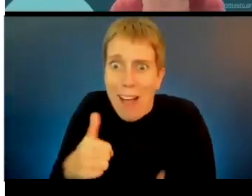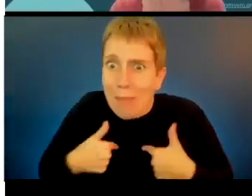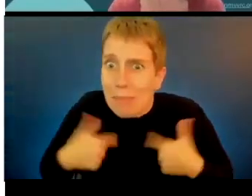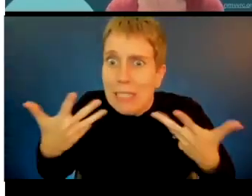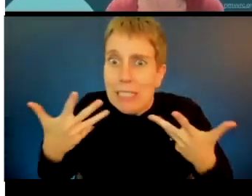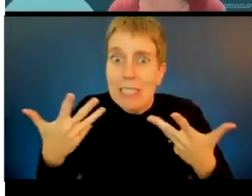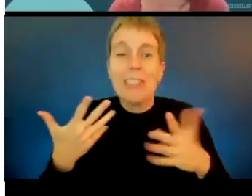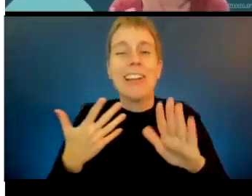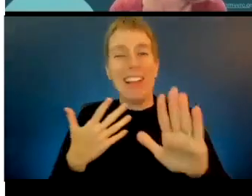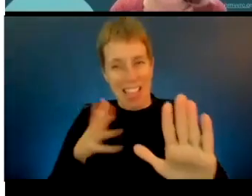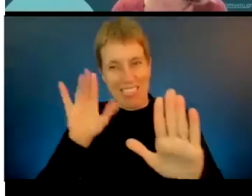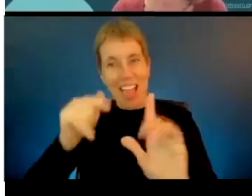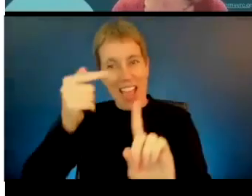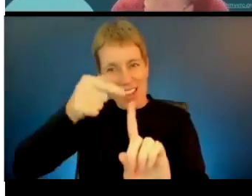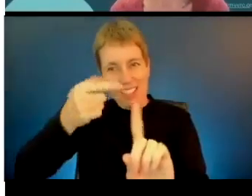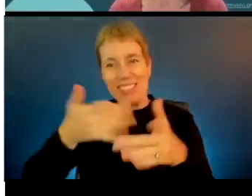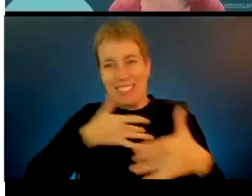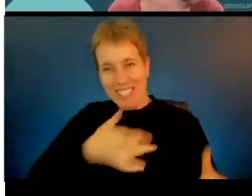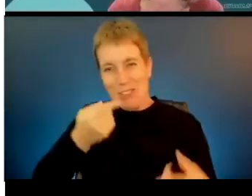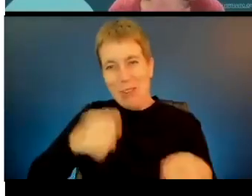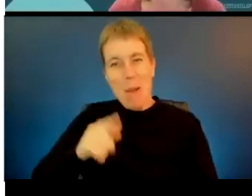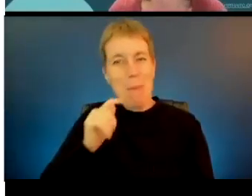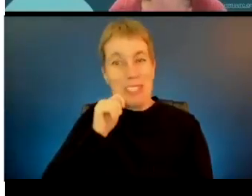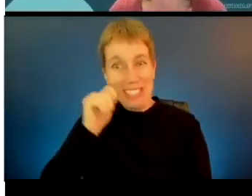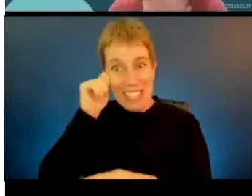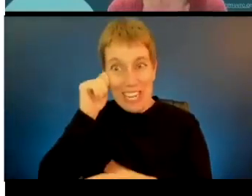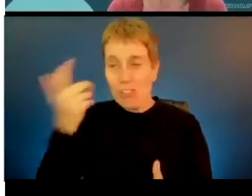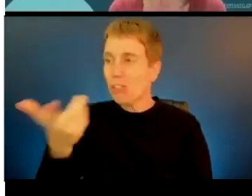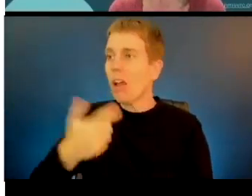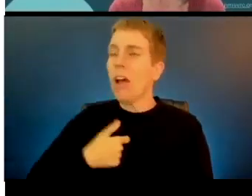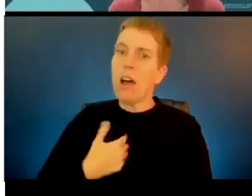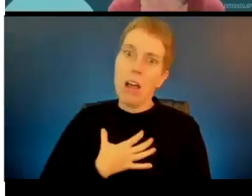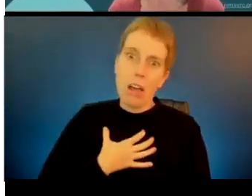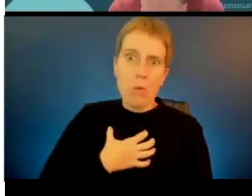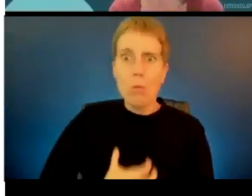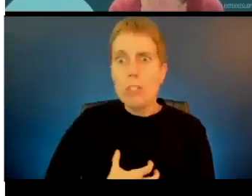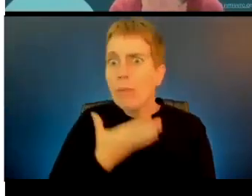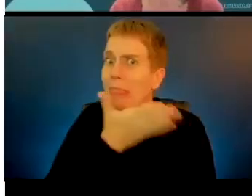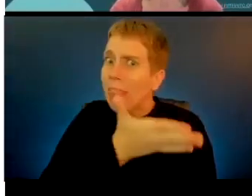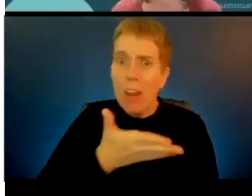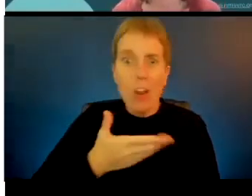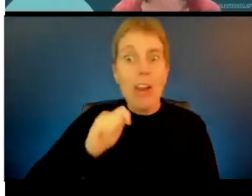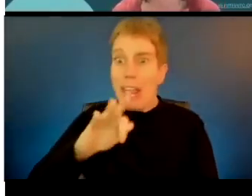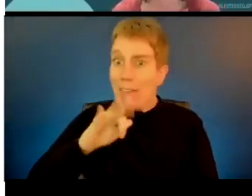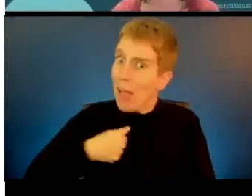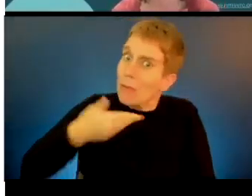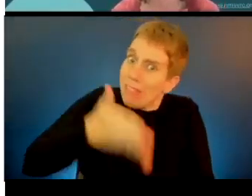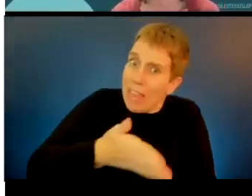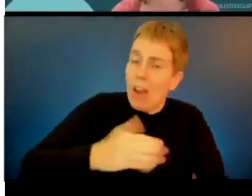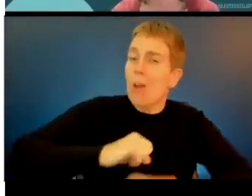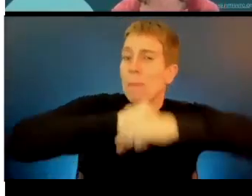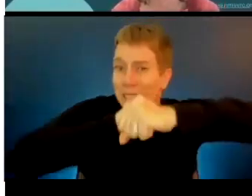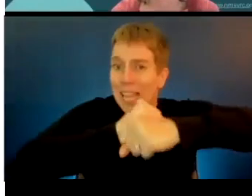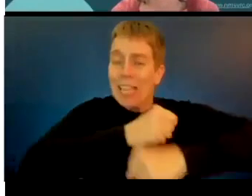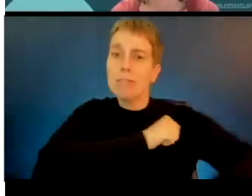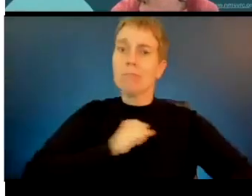teens feel like, I should have been there. I should have been the one to protect. I could have done something to help.